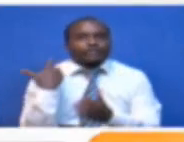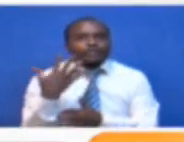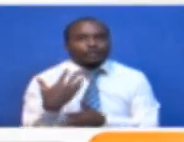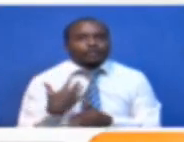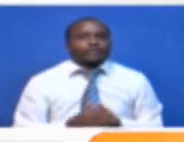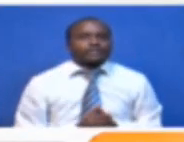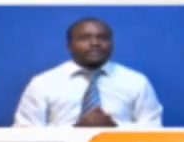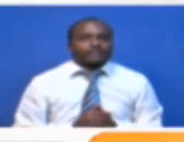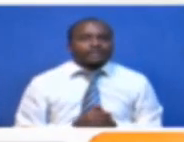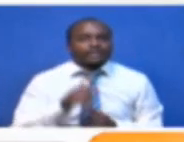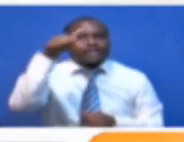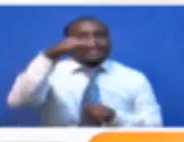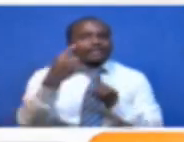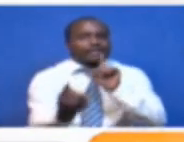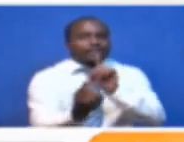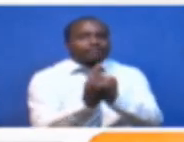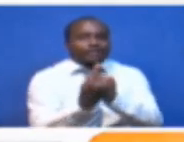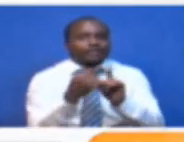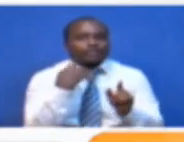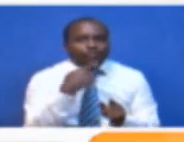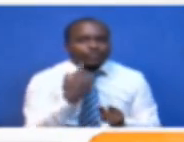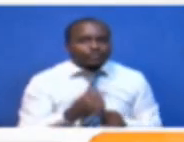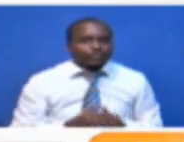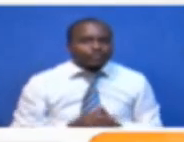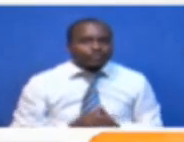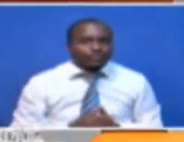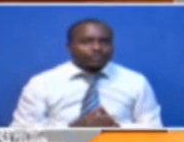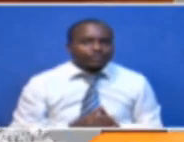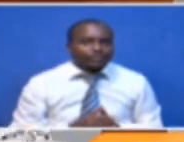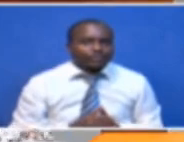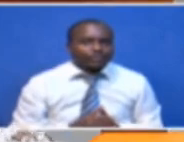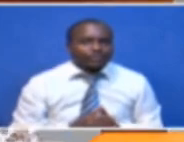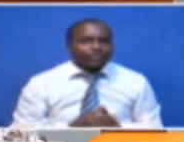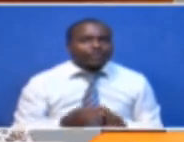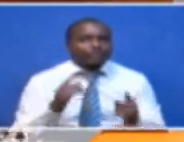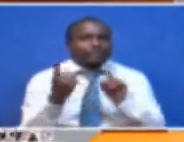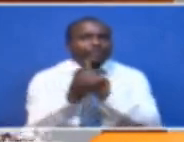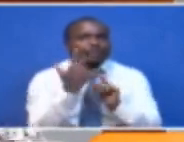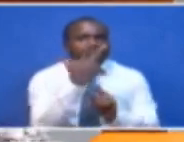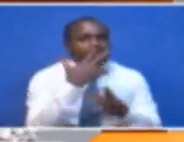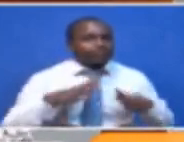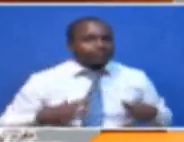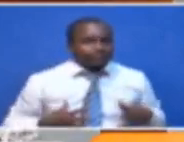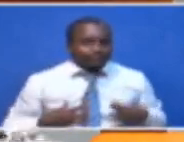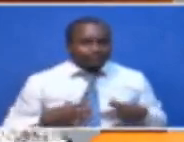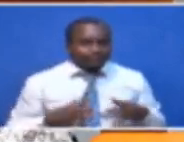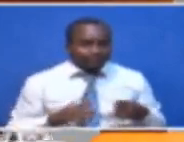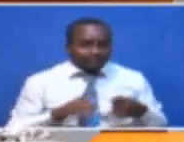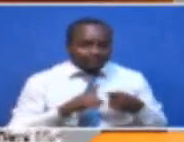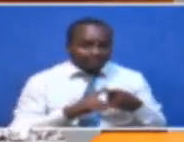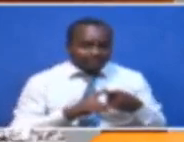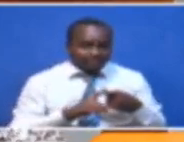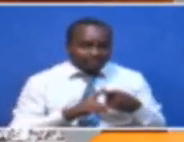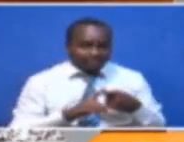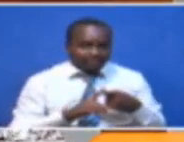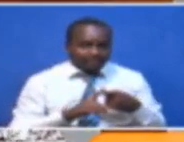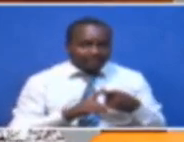Do you know who met me? In New York. Do you know who met Go me? Go on. Three people. One, the permanent